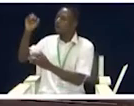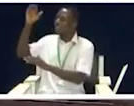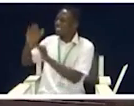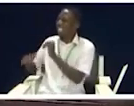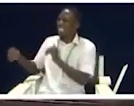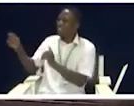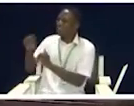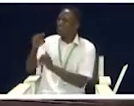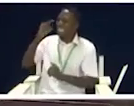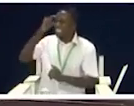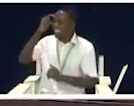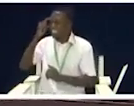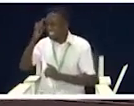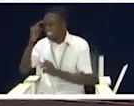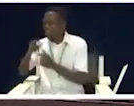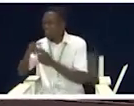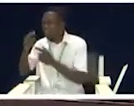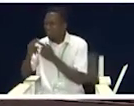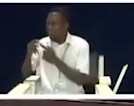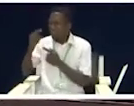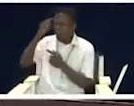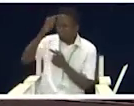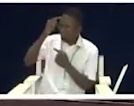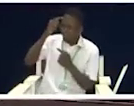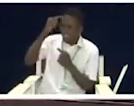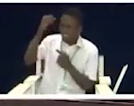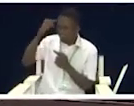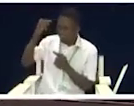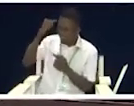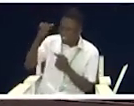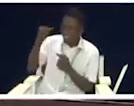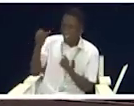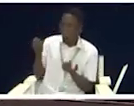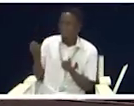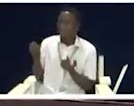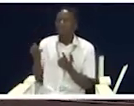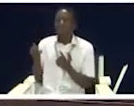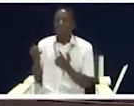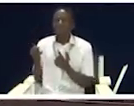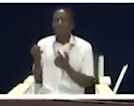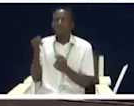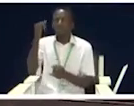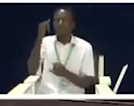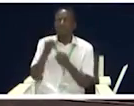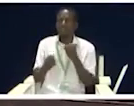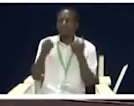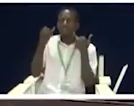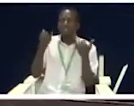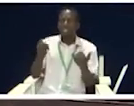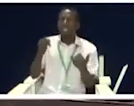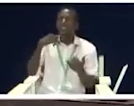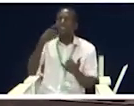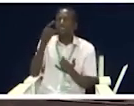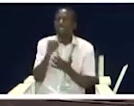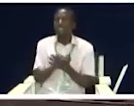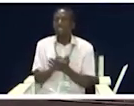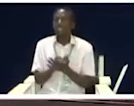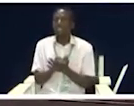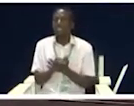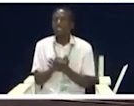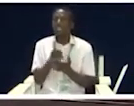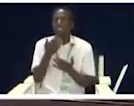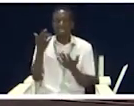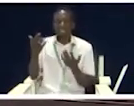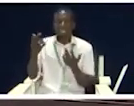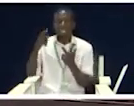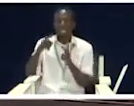can comprehend, that you can imagine, and that you can ask about. Concluding now, we said earlier on, I said there are three